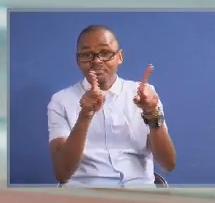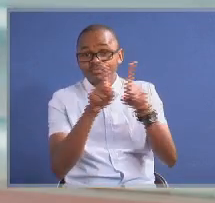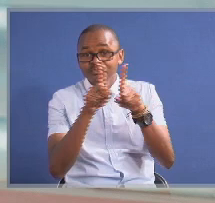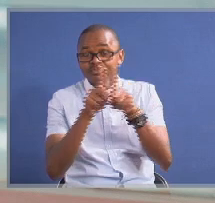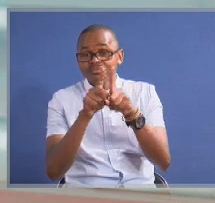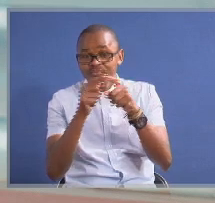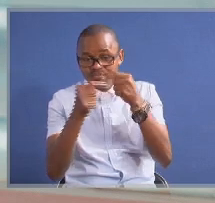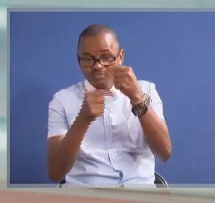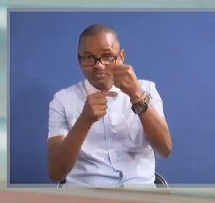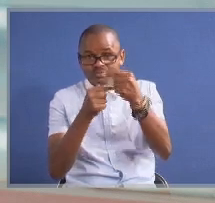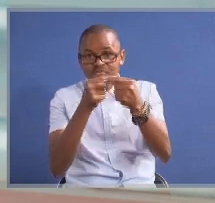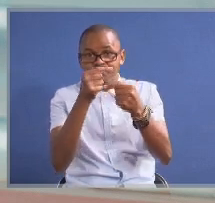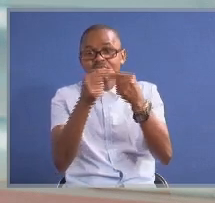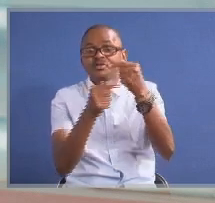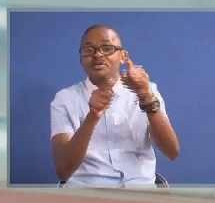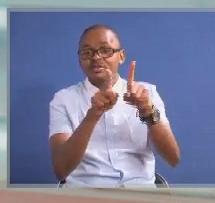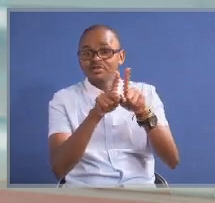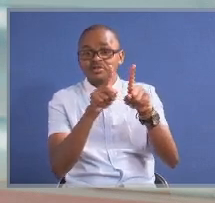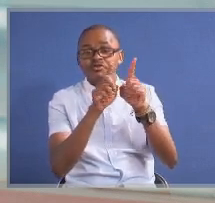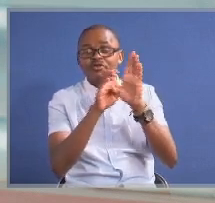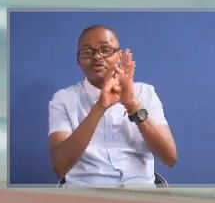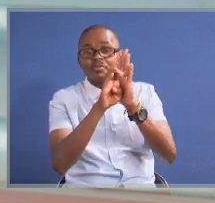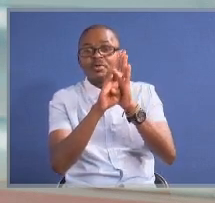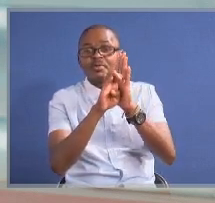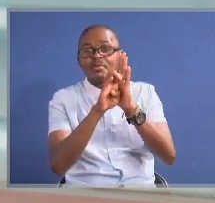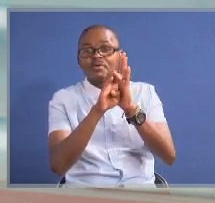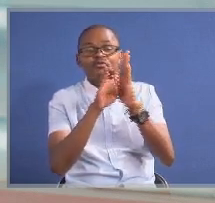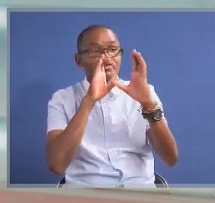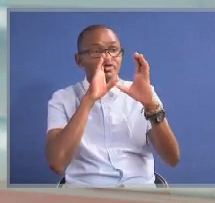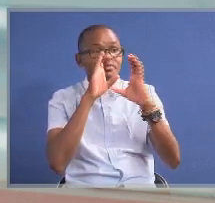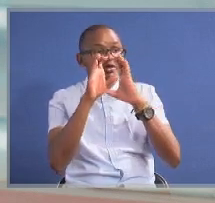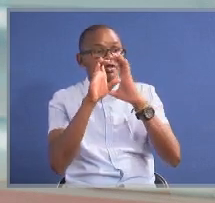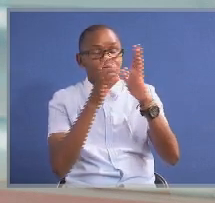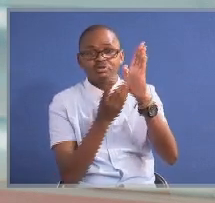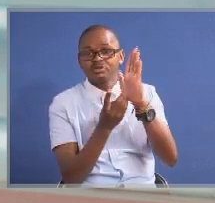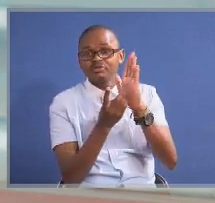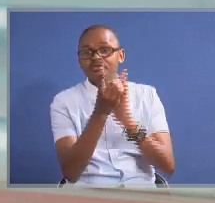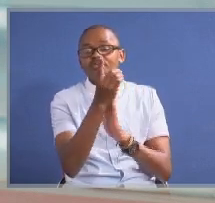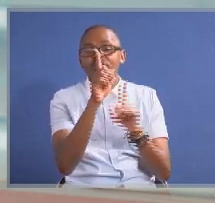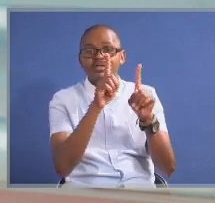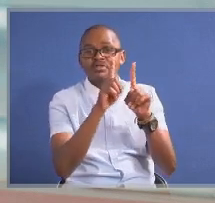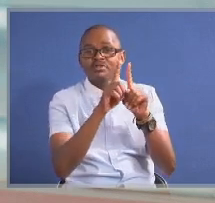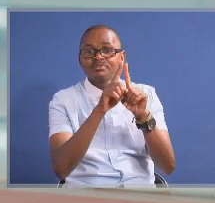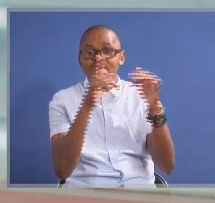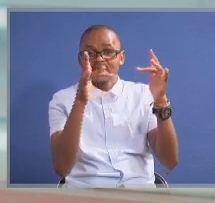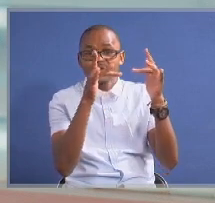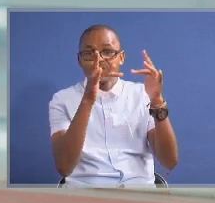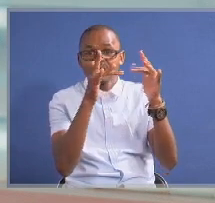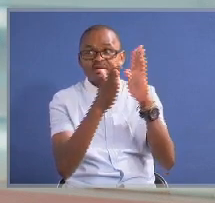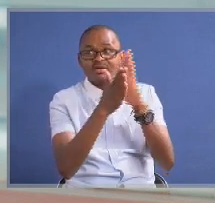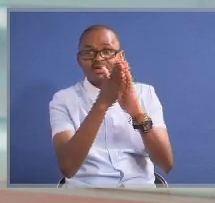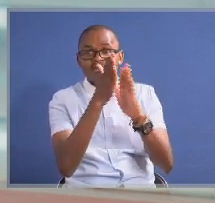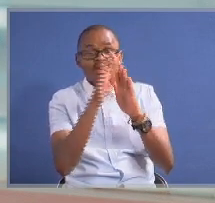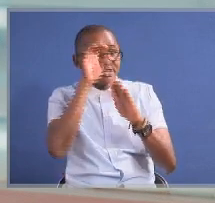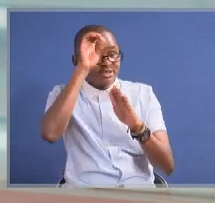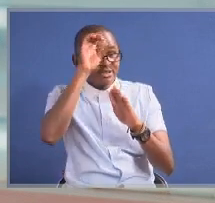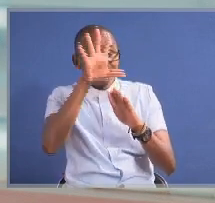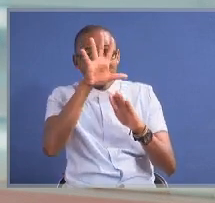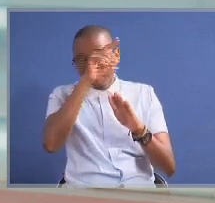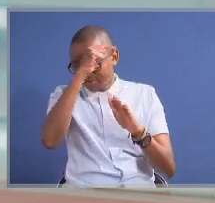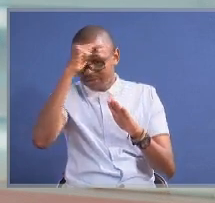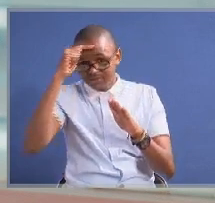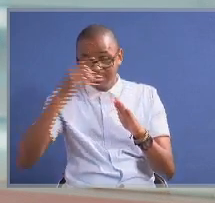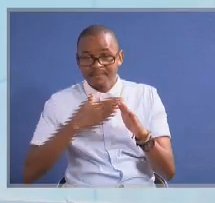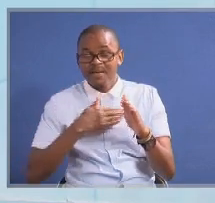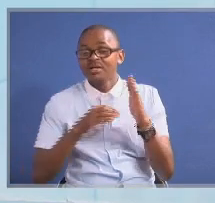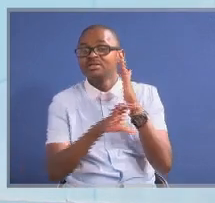the progress. And for example, in terms of communication development, I look at the internet speed. Oh. I'm just amazed because, you know,